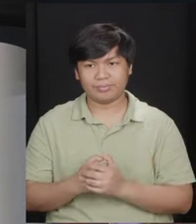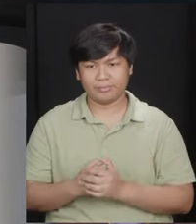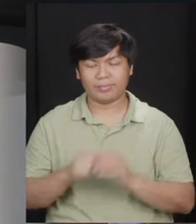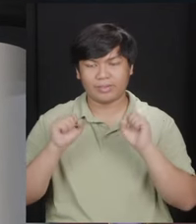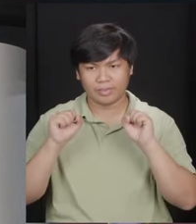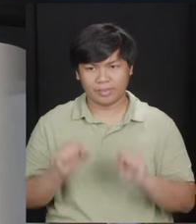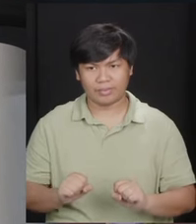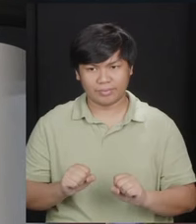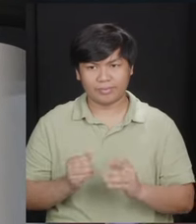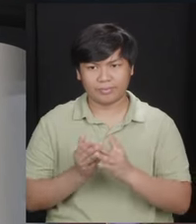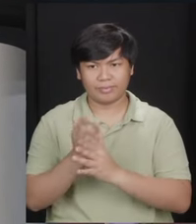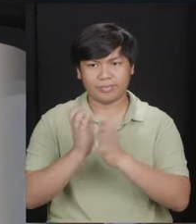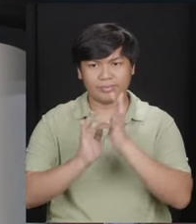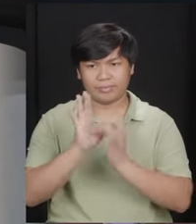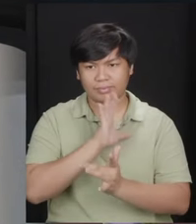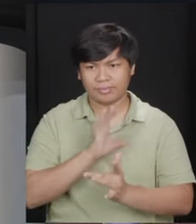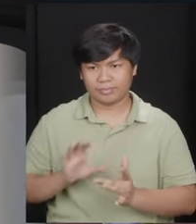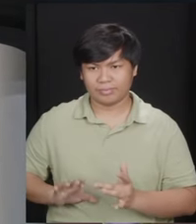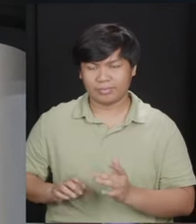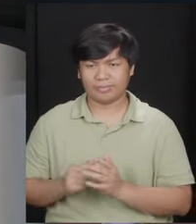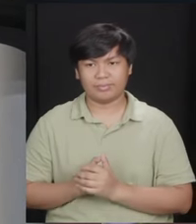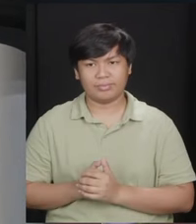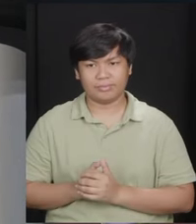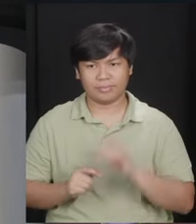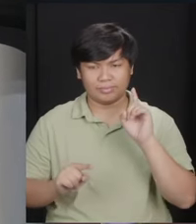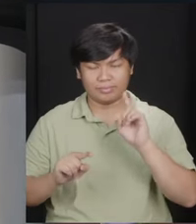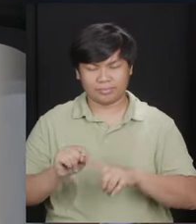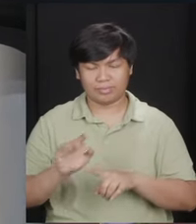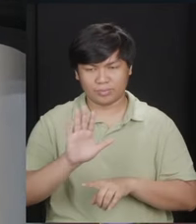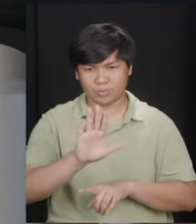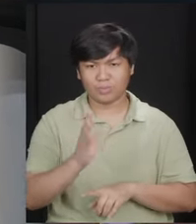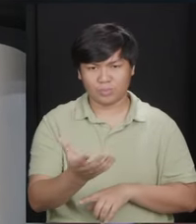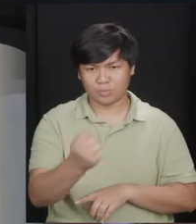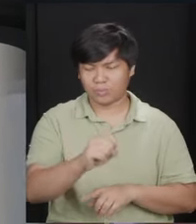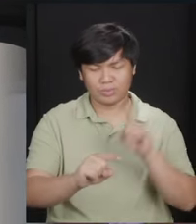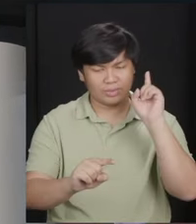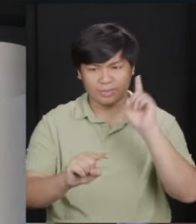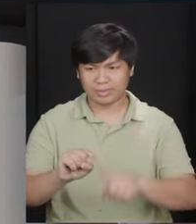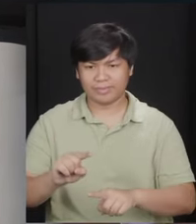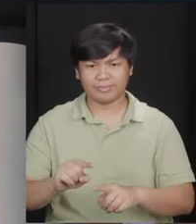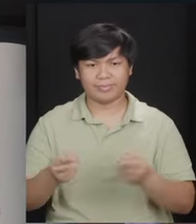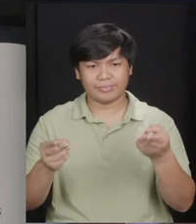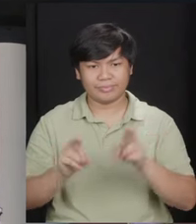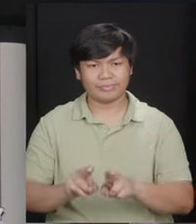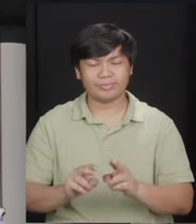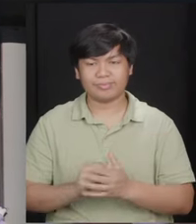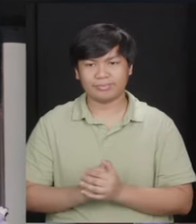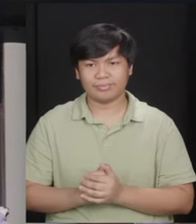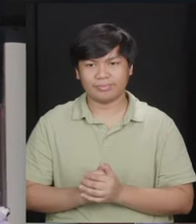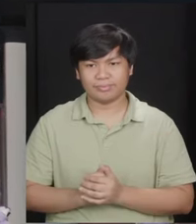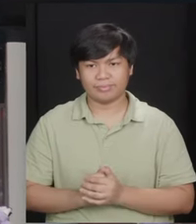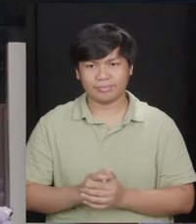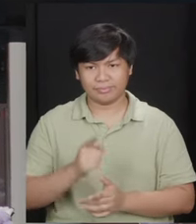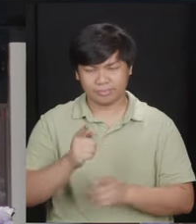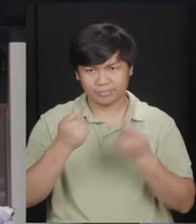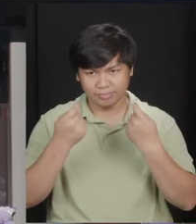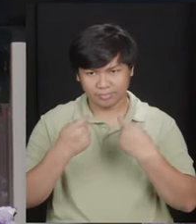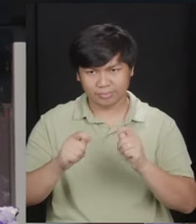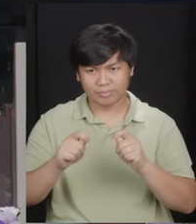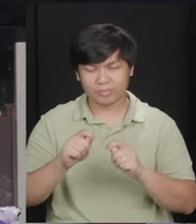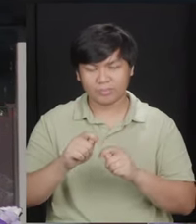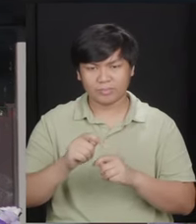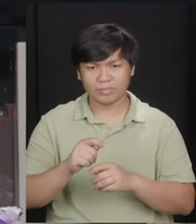Possible through Christ. You can't do this on your own. This is impossible. Have you indeed come to that